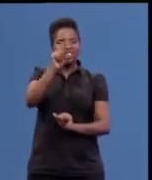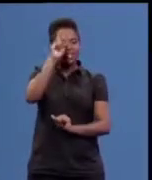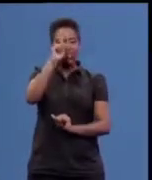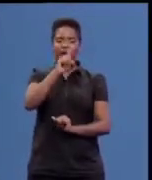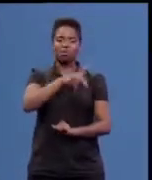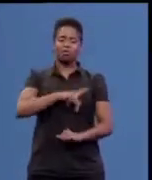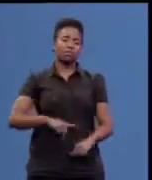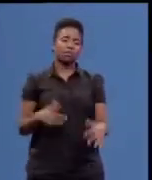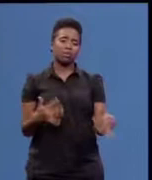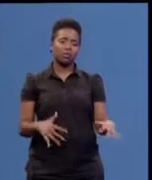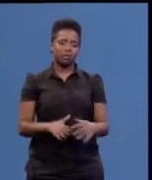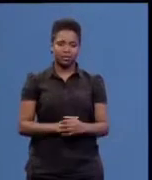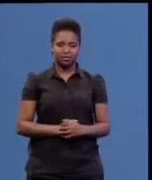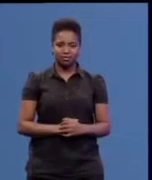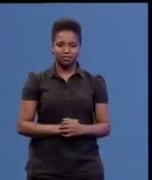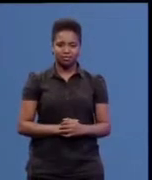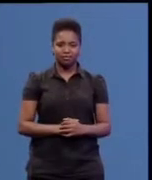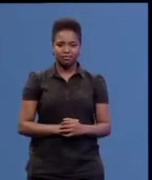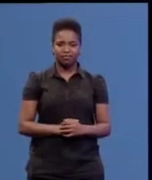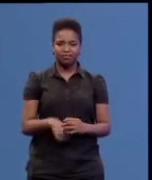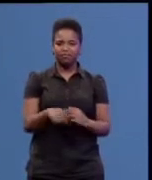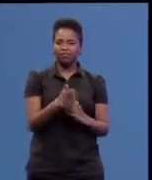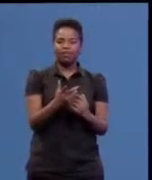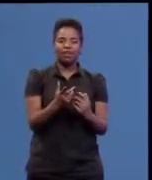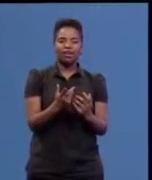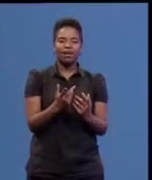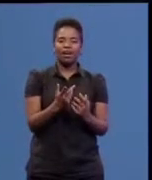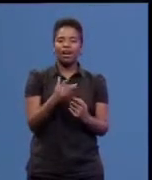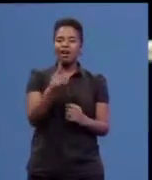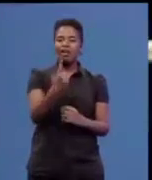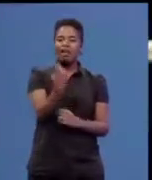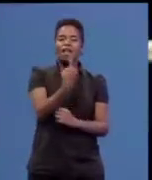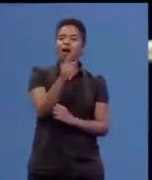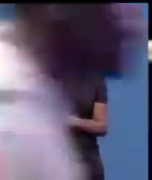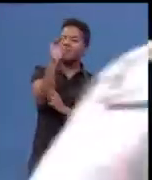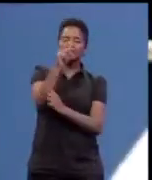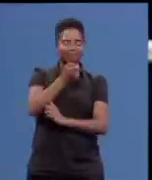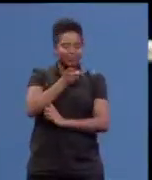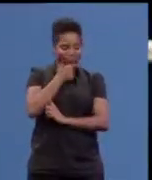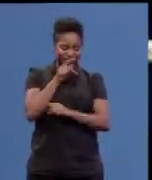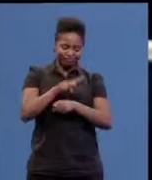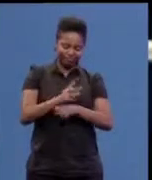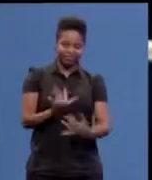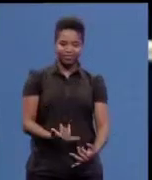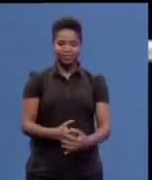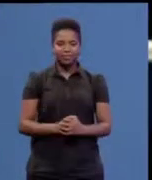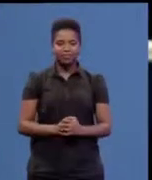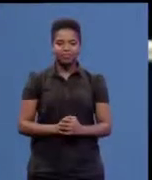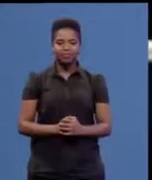democracy. He's in the morning air, in the mountains, all around us in this country. And he carried that throughout his life,